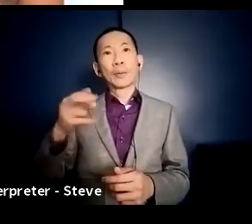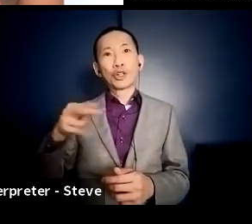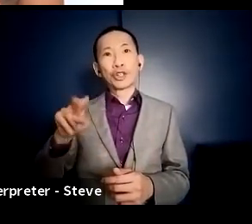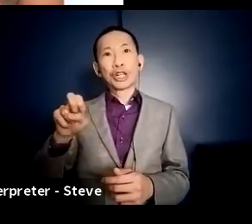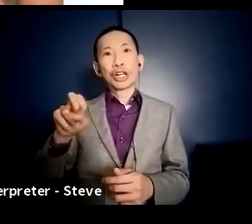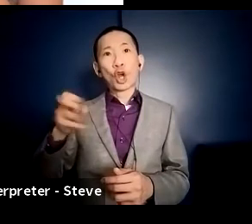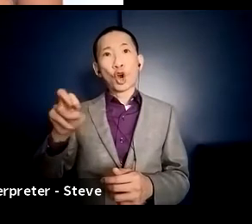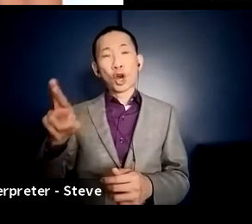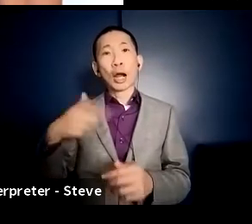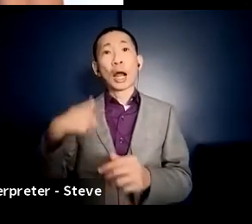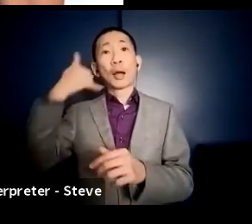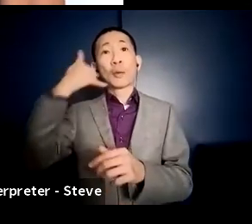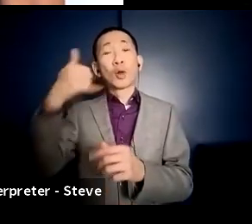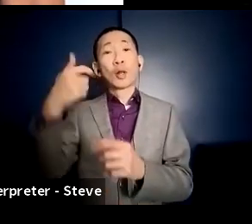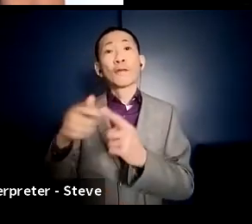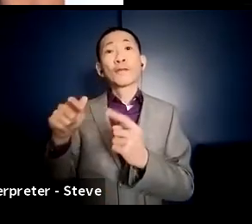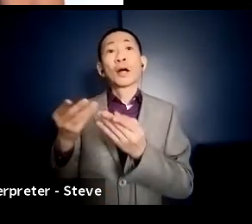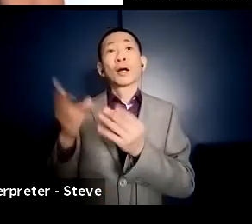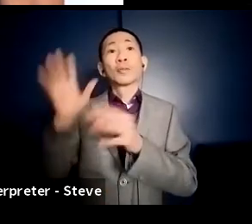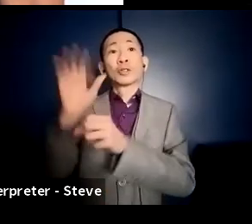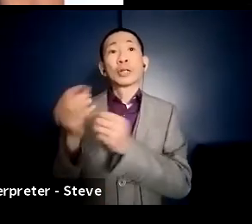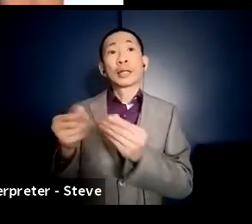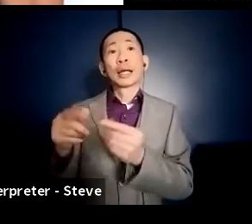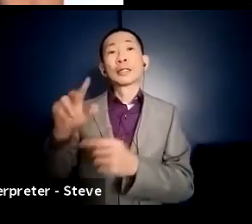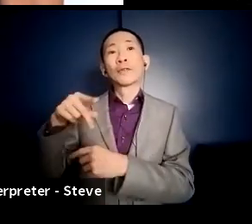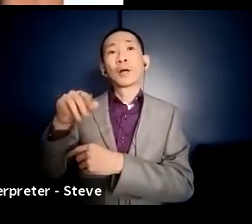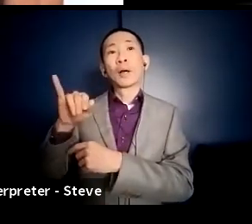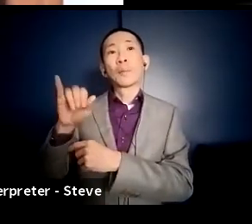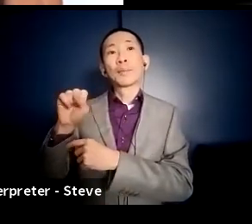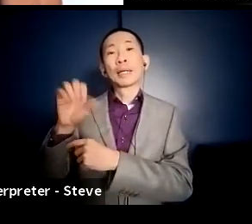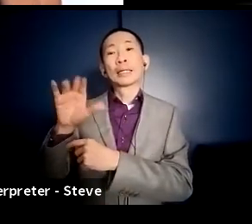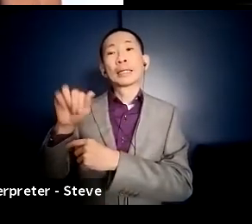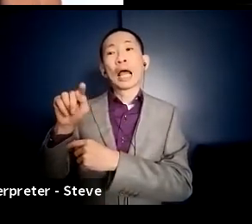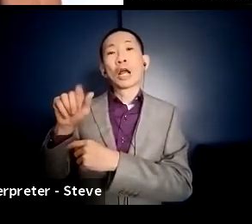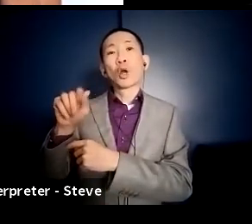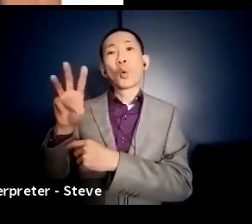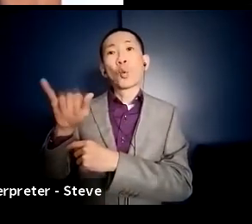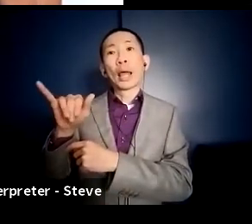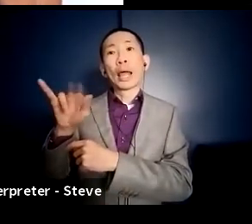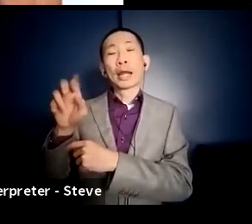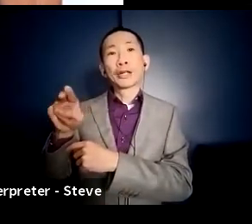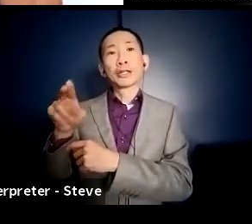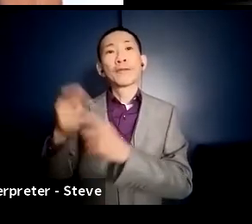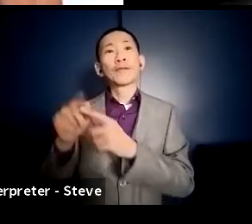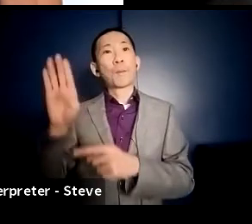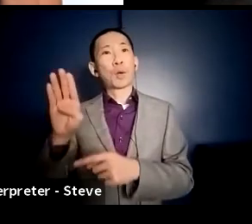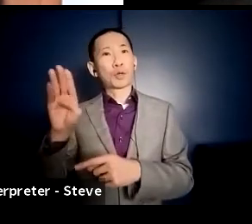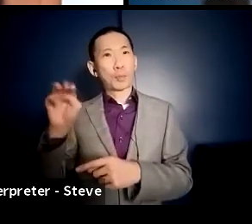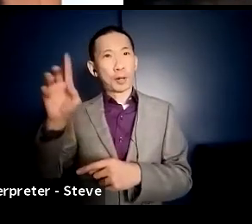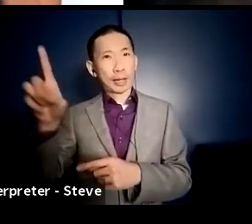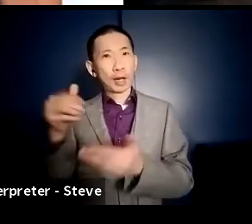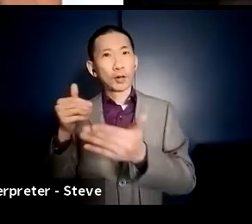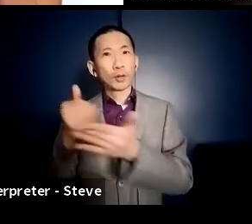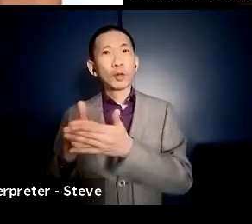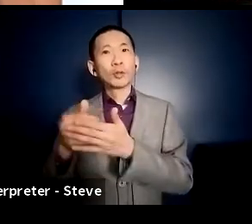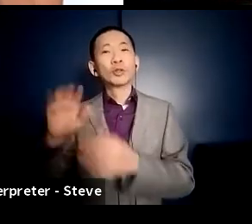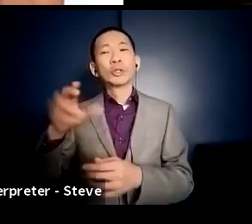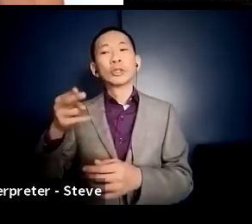calling from the traditional lands of the Piscataway Nation, colonially known as Baltimore, Maryland, by the waters of the Chesapeake